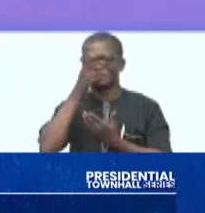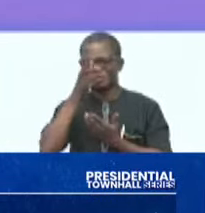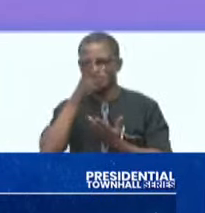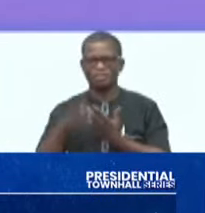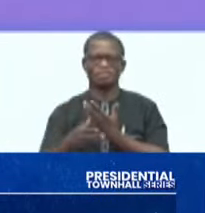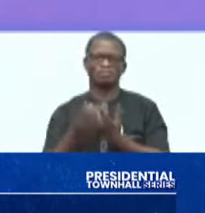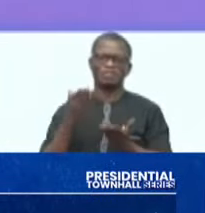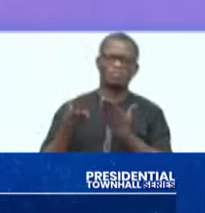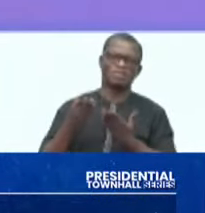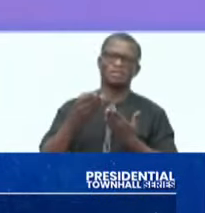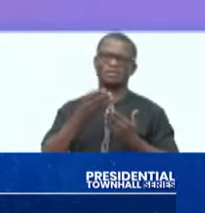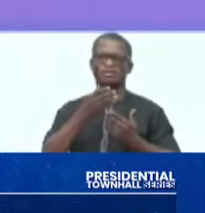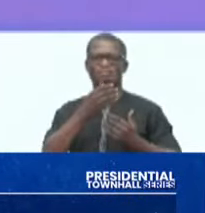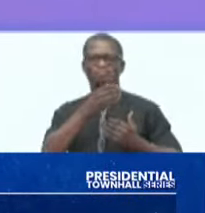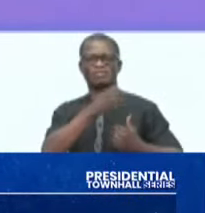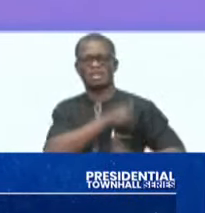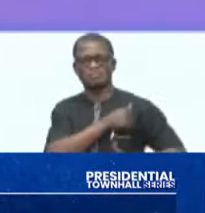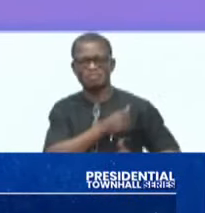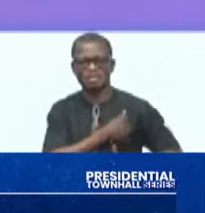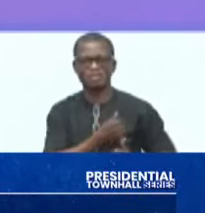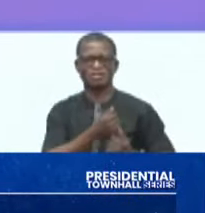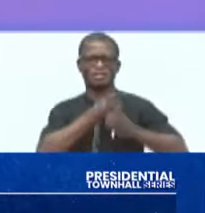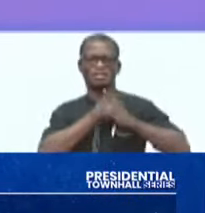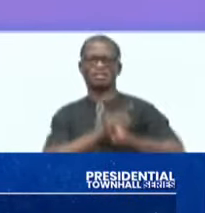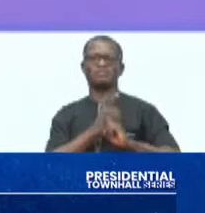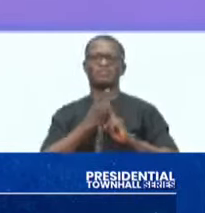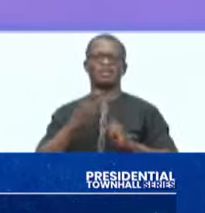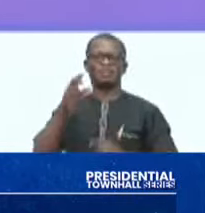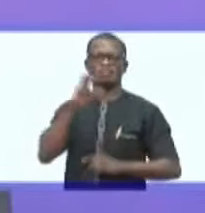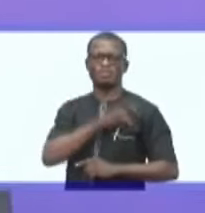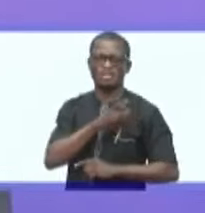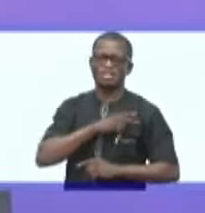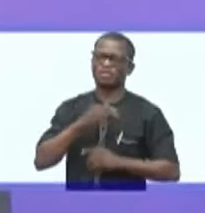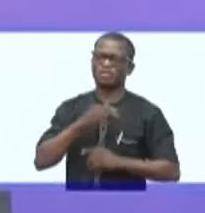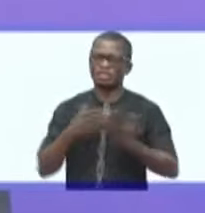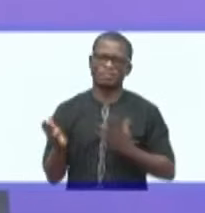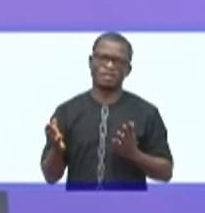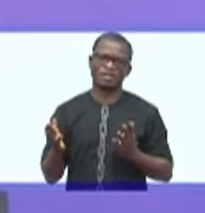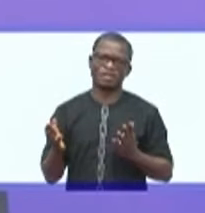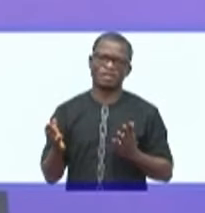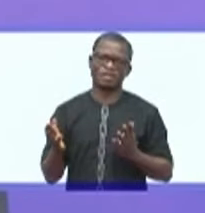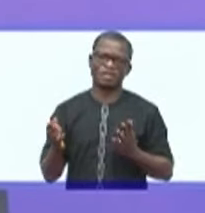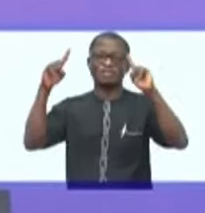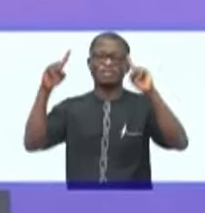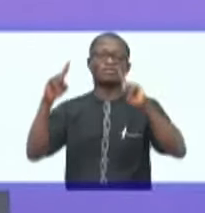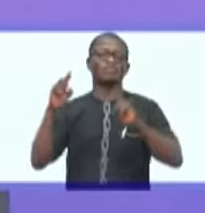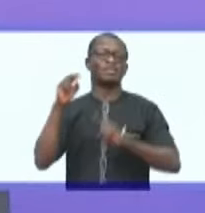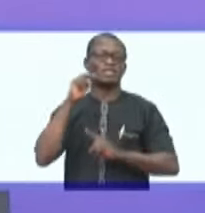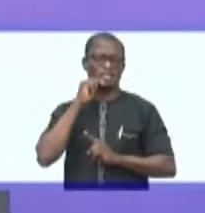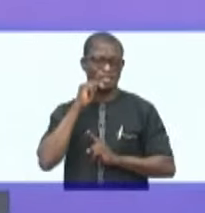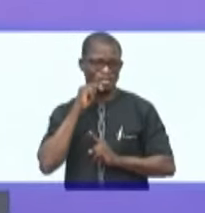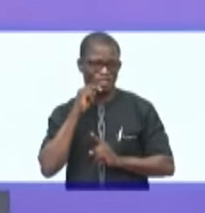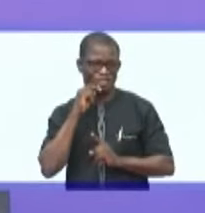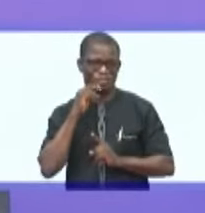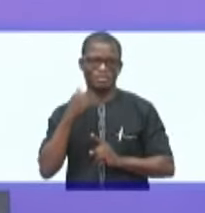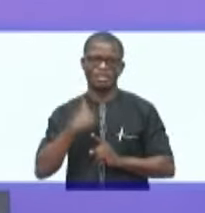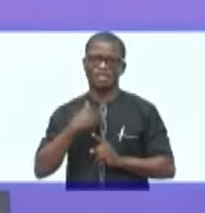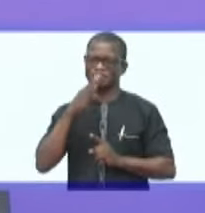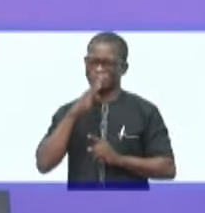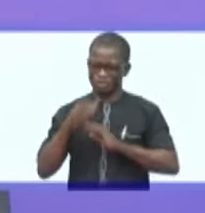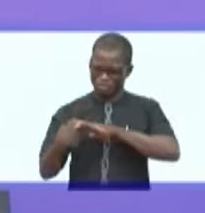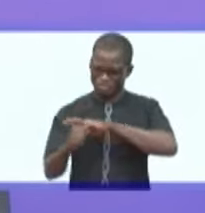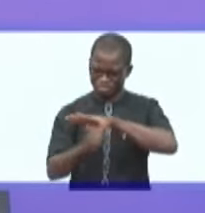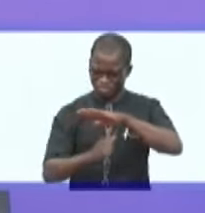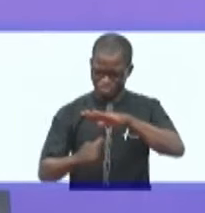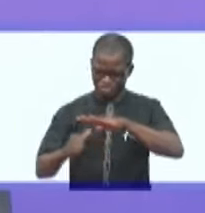defense, be it policing, whatsoever. Successive Nigerian regimes have under-procured the